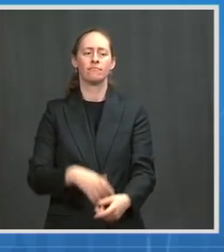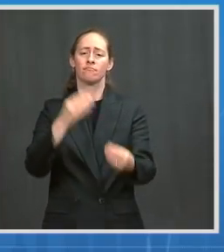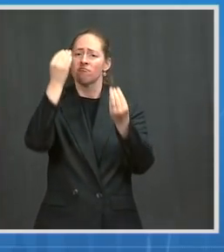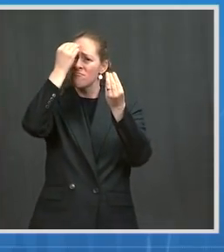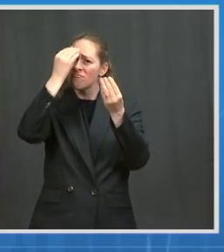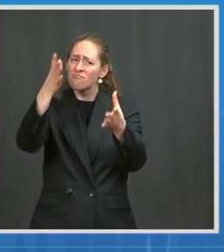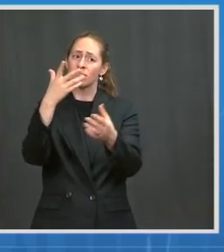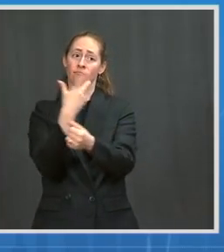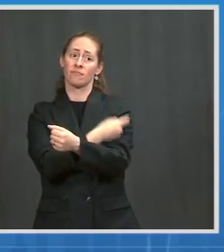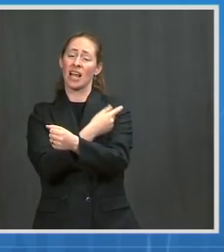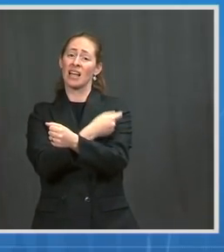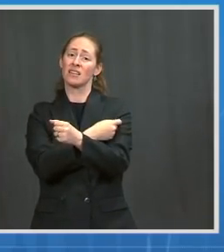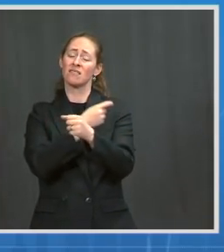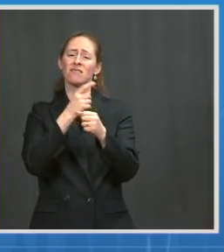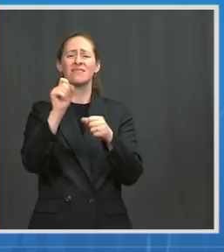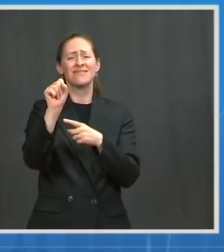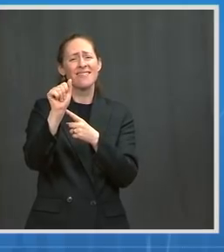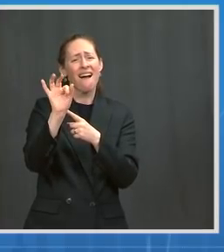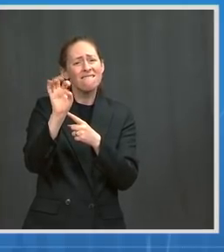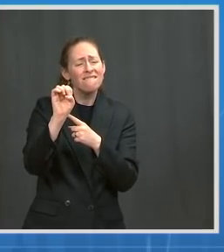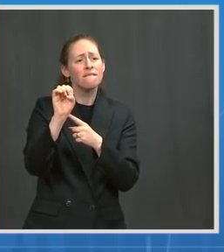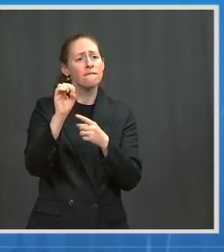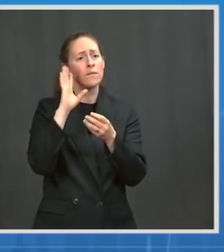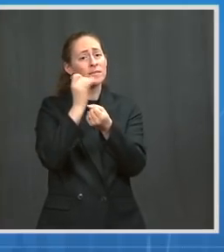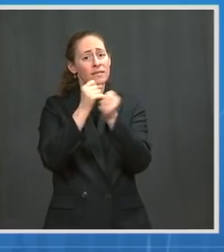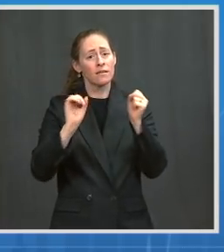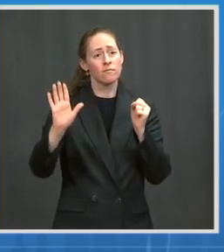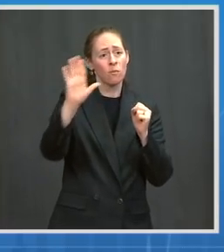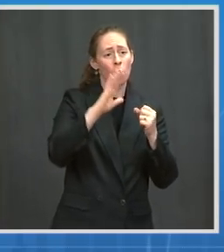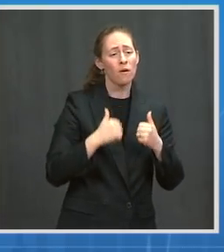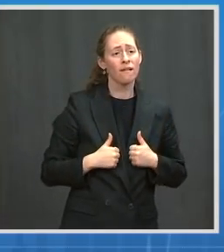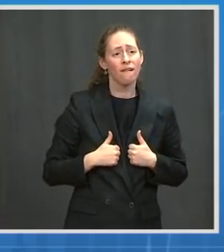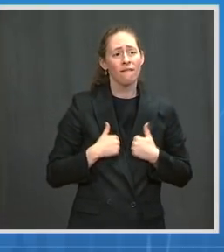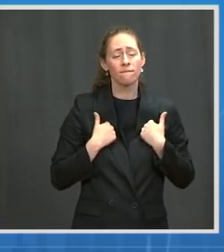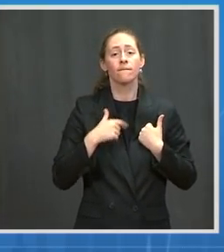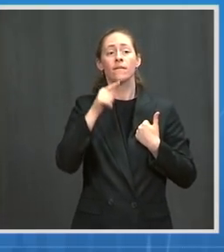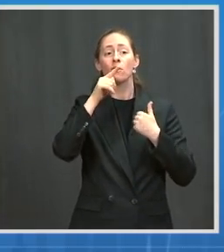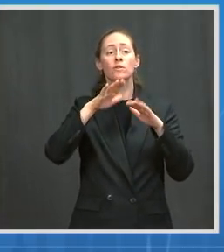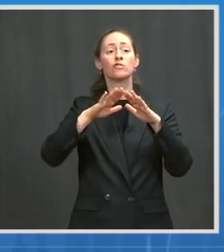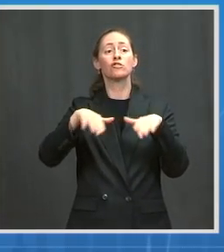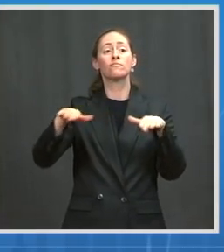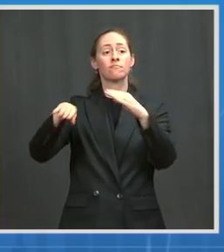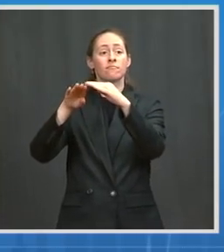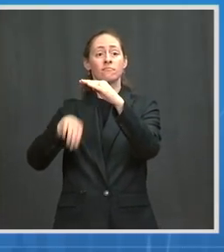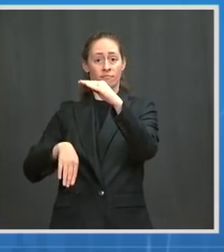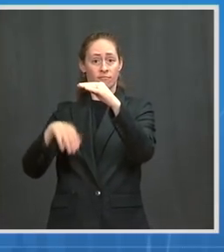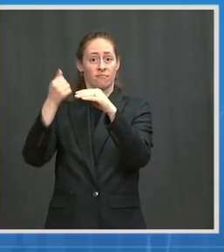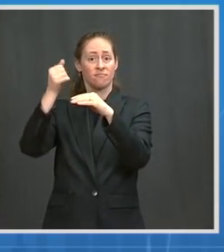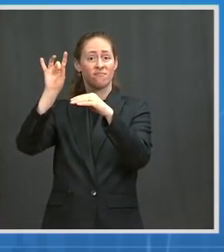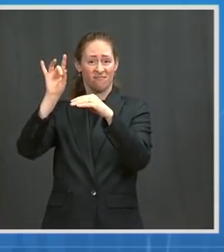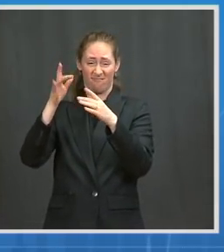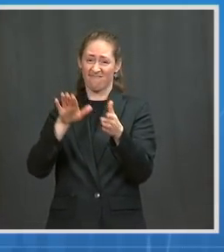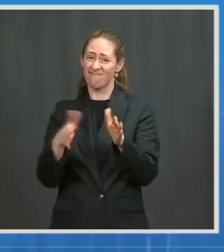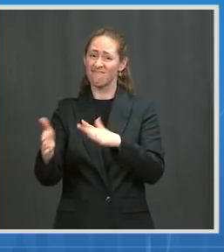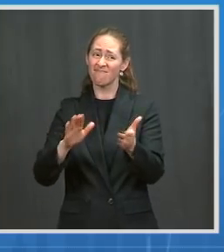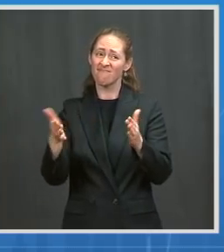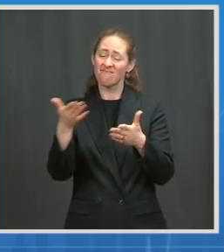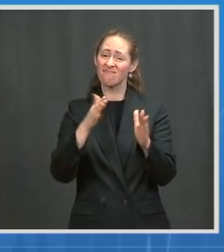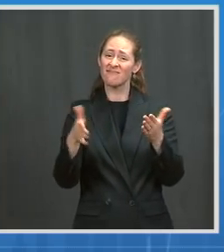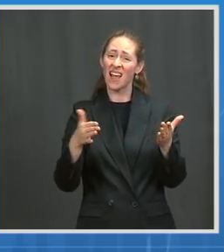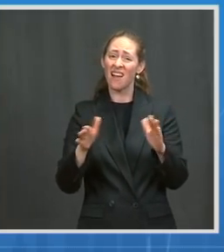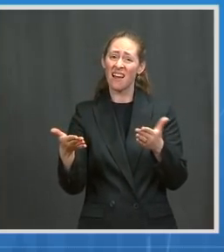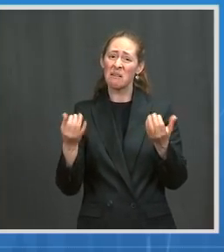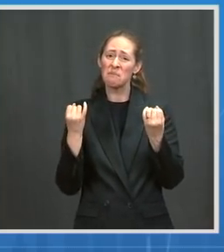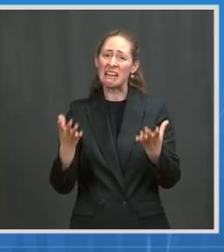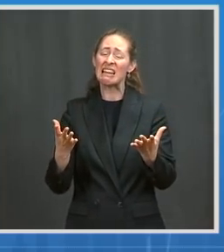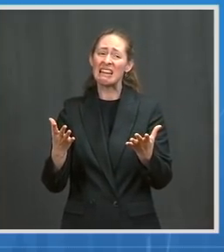than 320 deaths in children under age 18 in the United States during this pandemic. And hospitalization